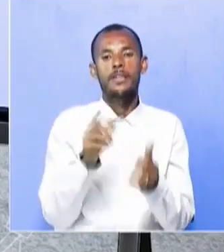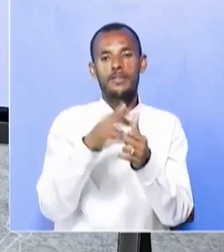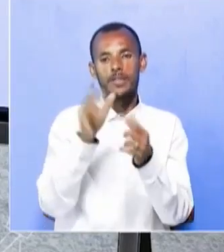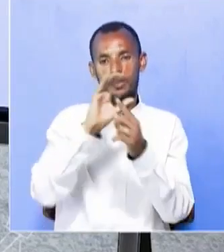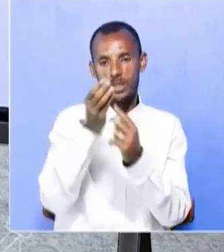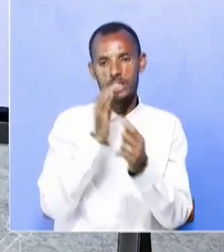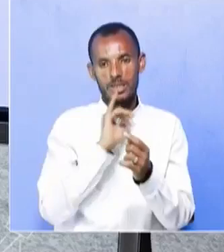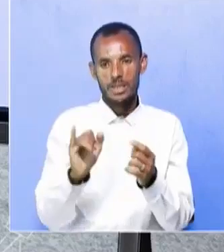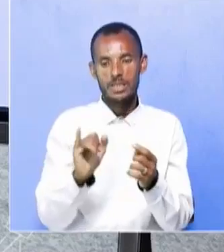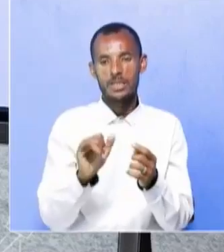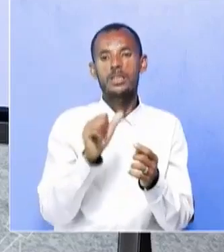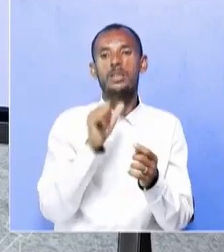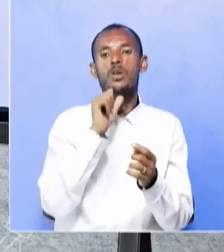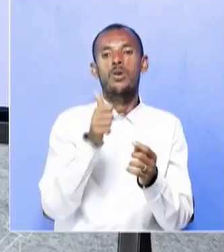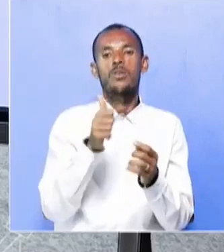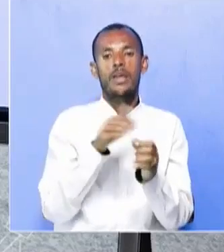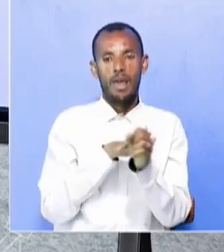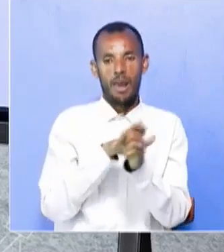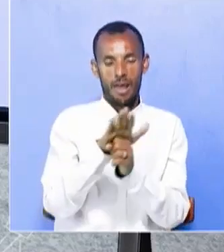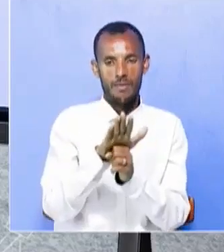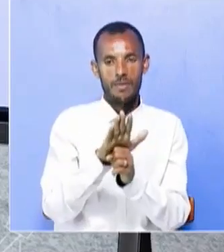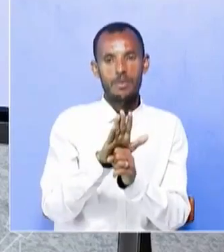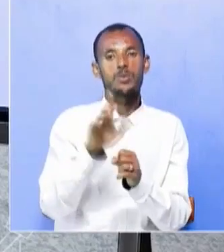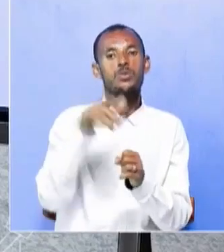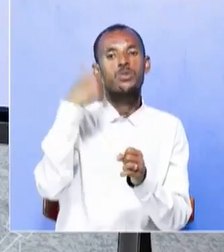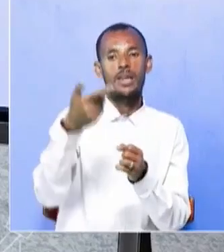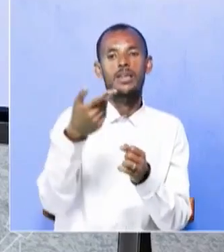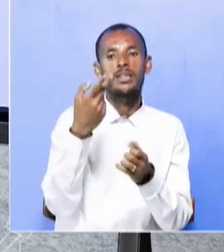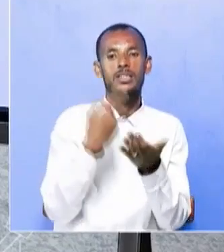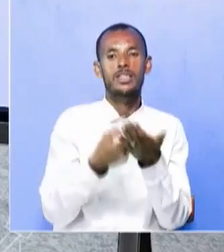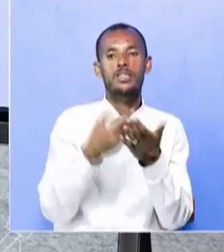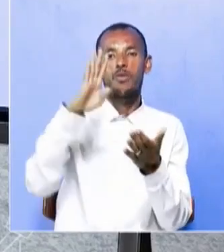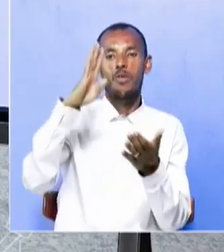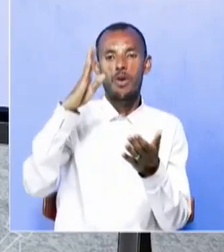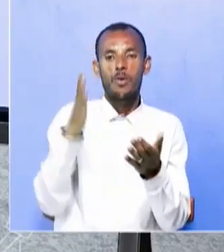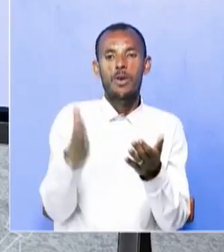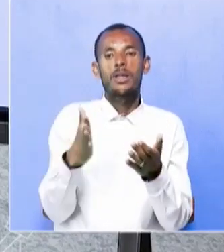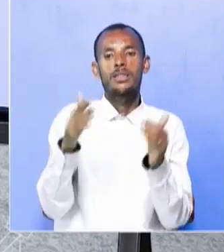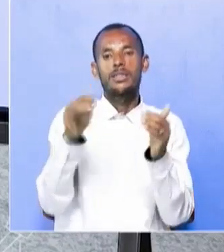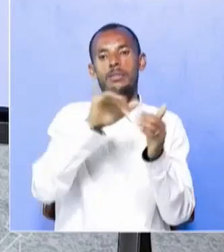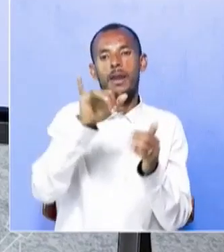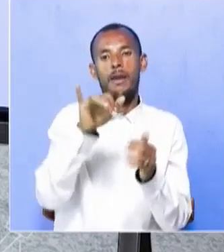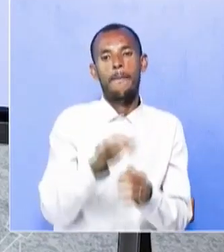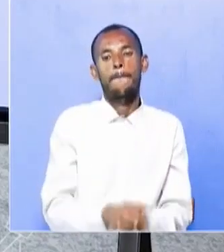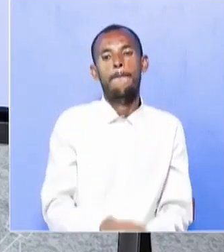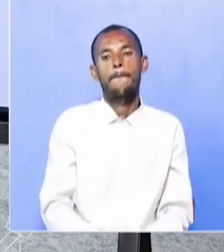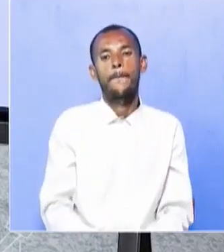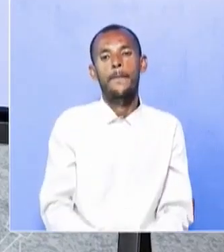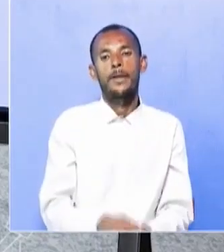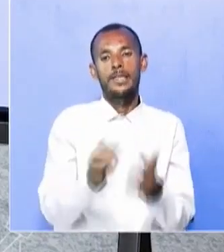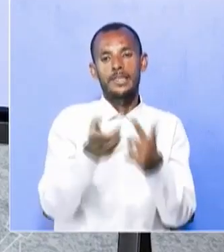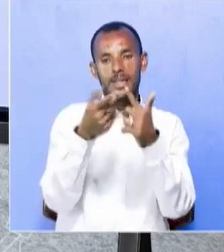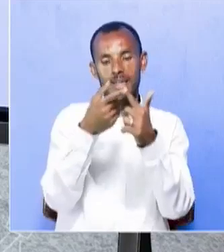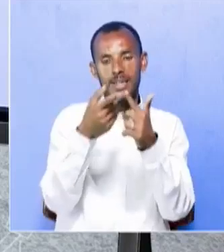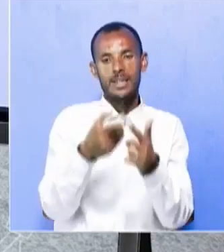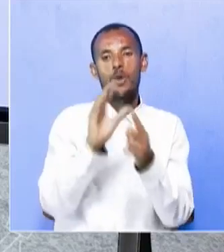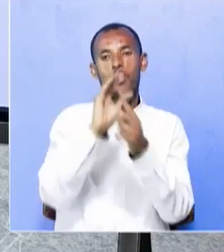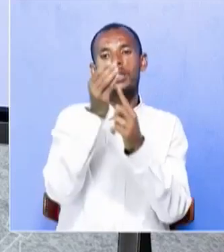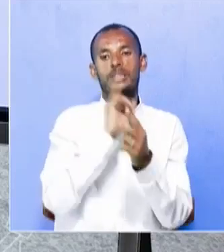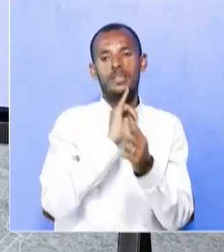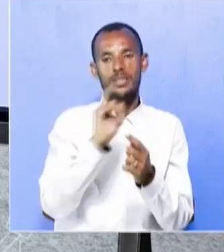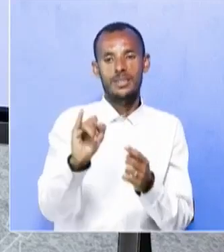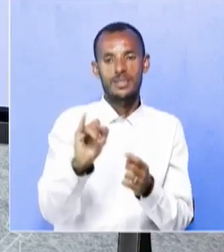condition is not enough to say these two quadrilaterals are similar. right? So the second